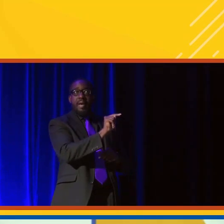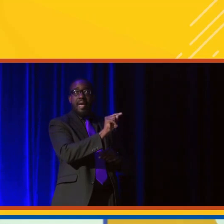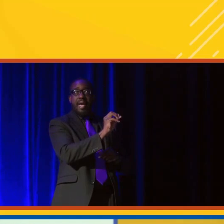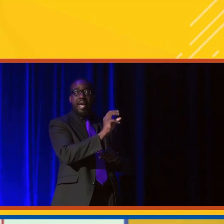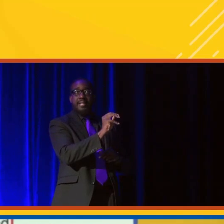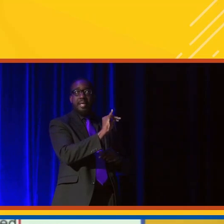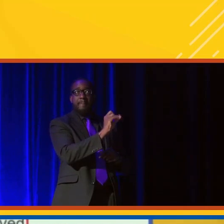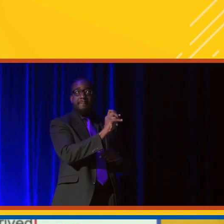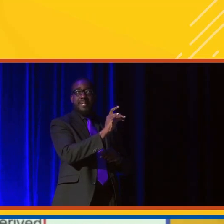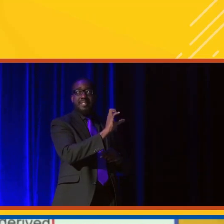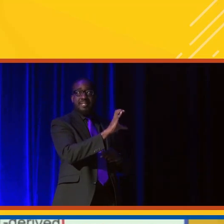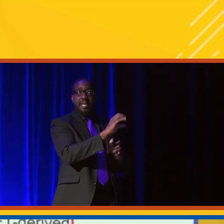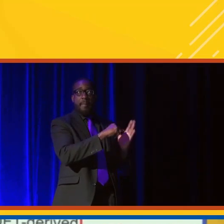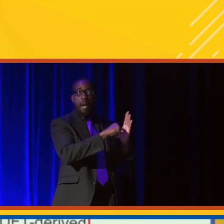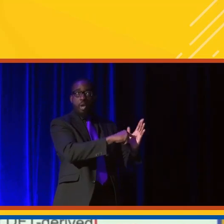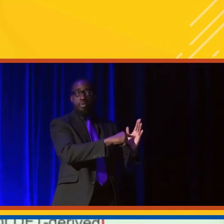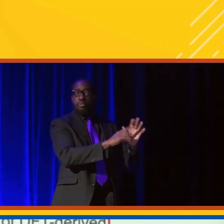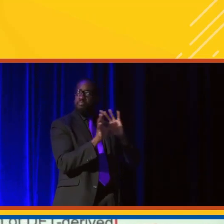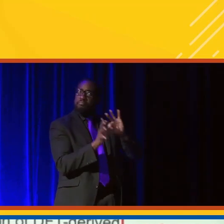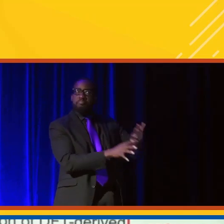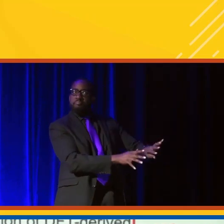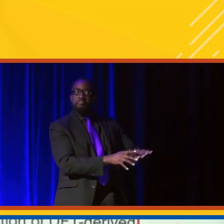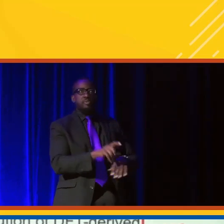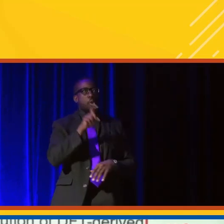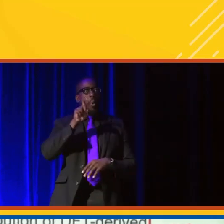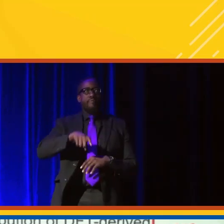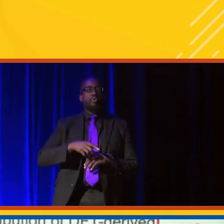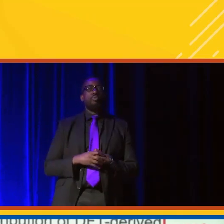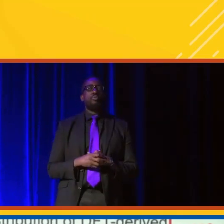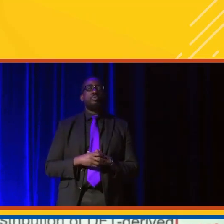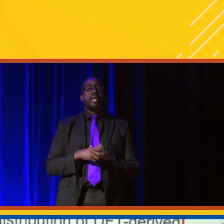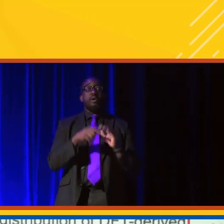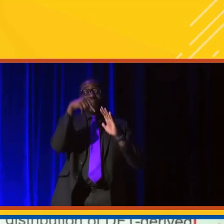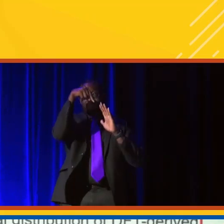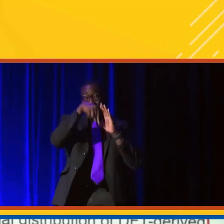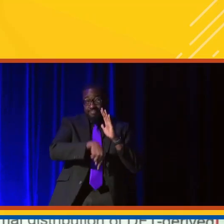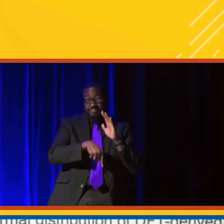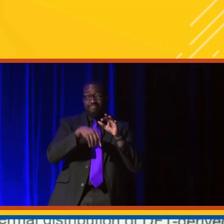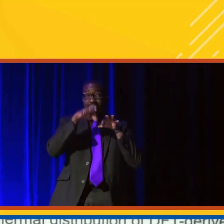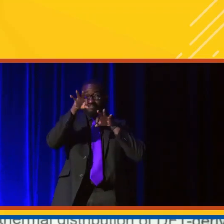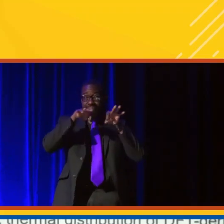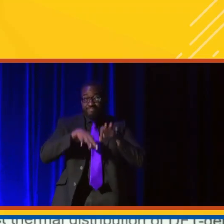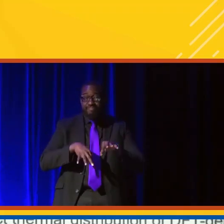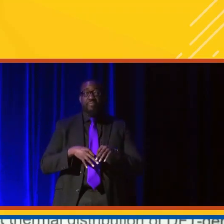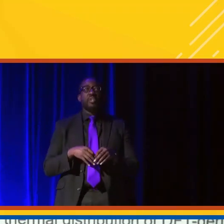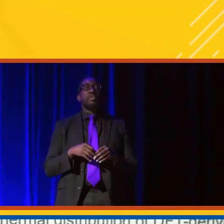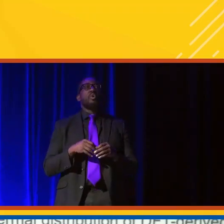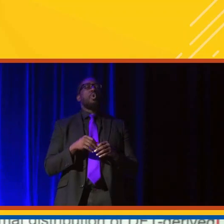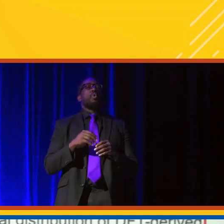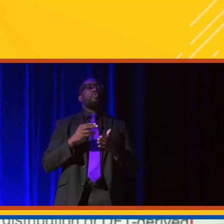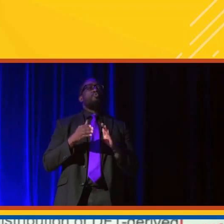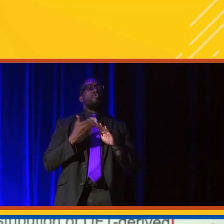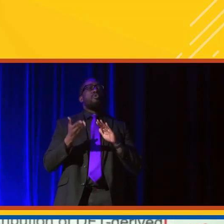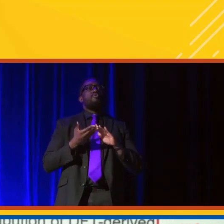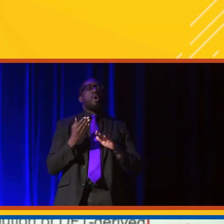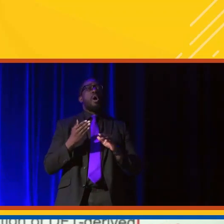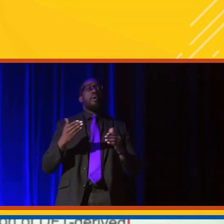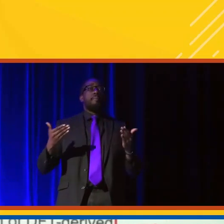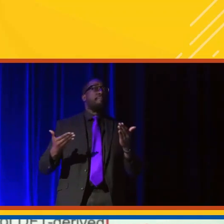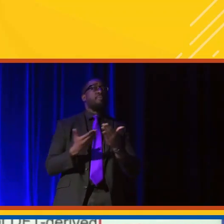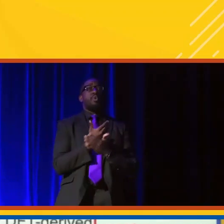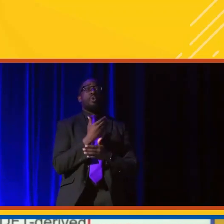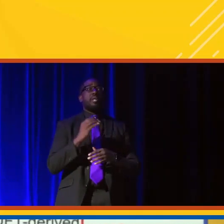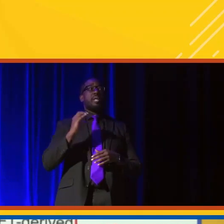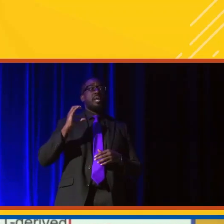you want to get a little more into the details, what we actually do is we run purely coarse-grained simulations of structure. So we do